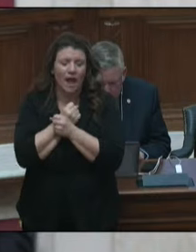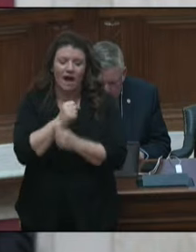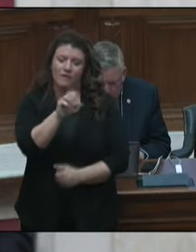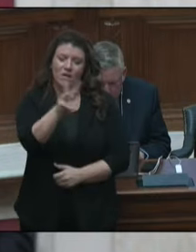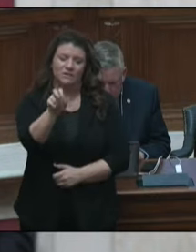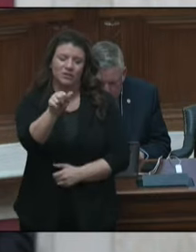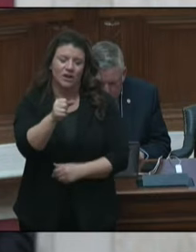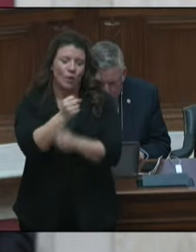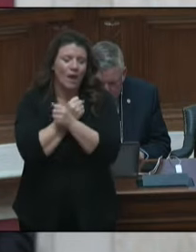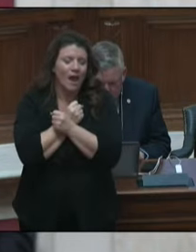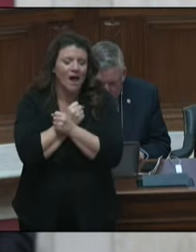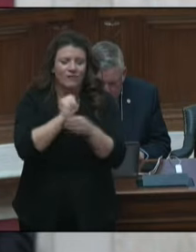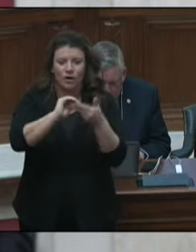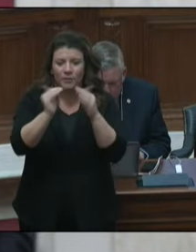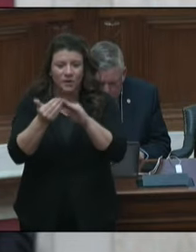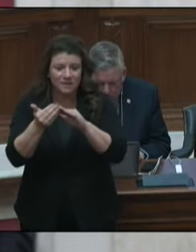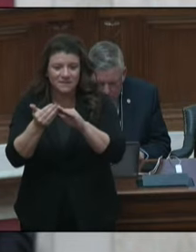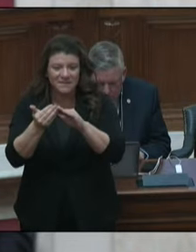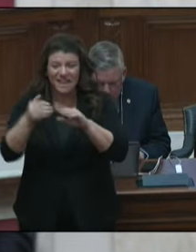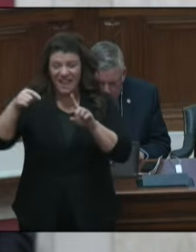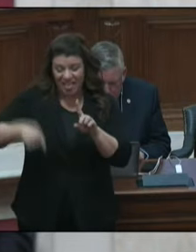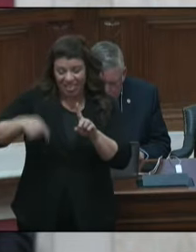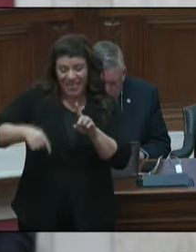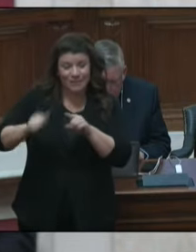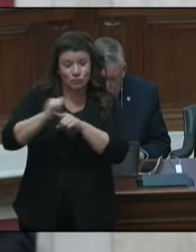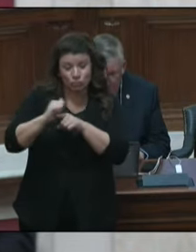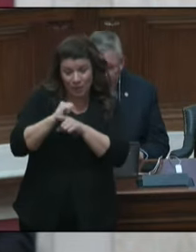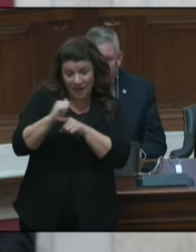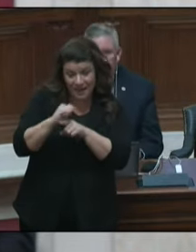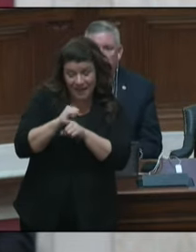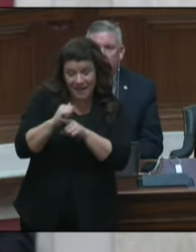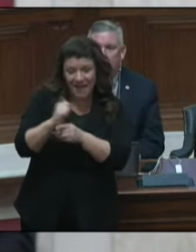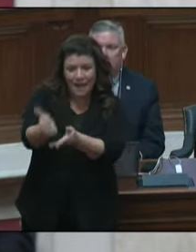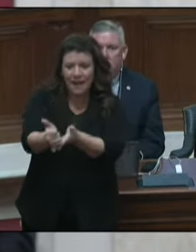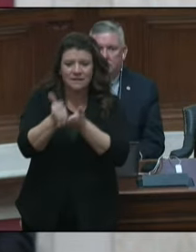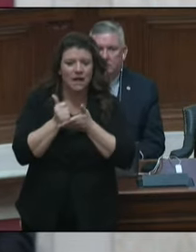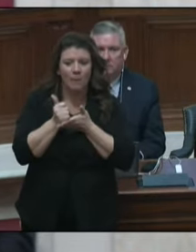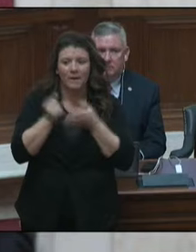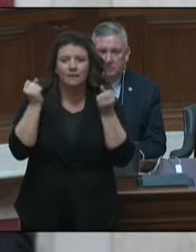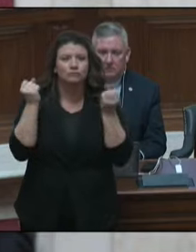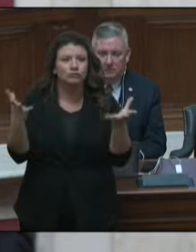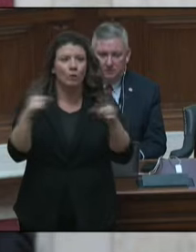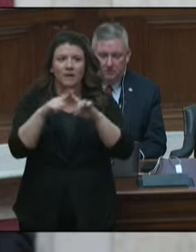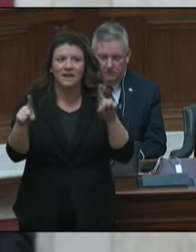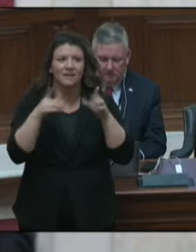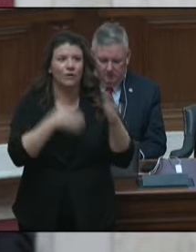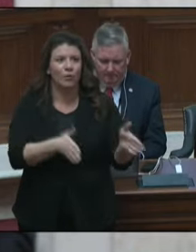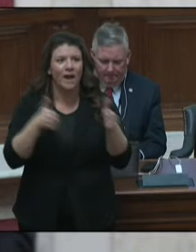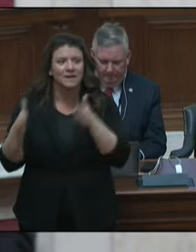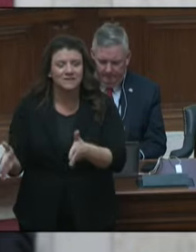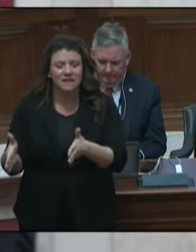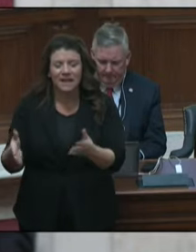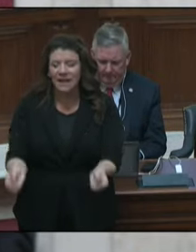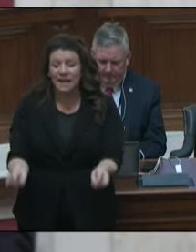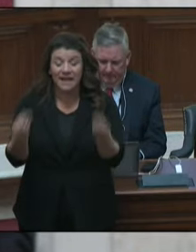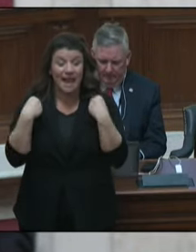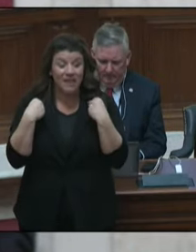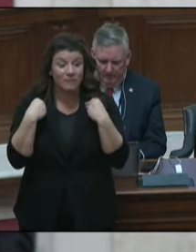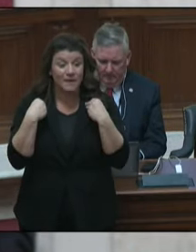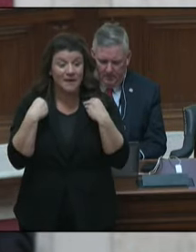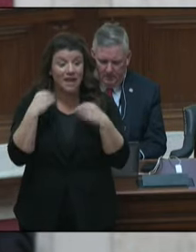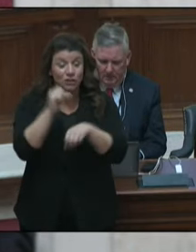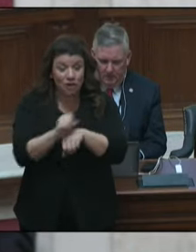we love our communities. This training has helped me in so many ways. It gave me a